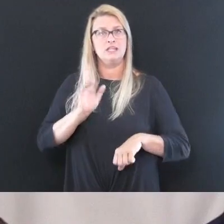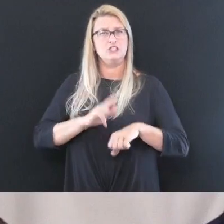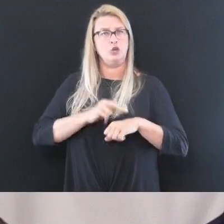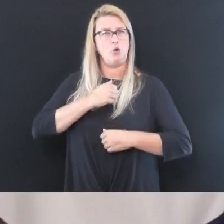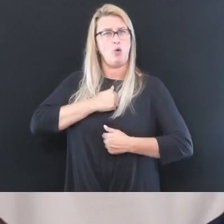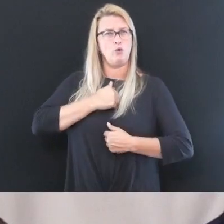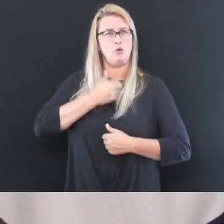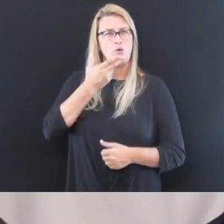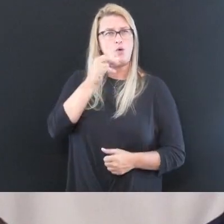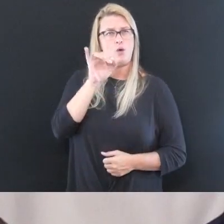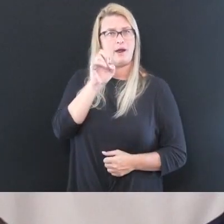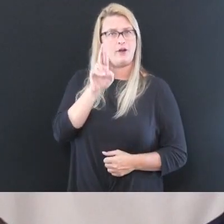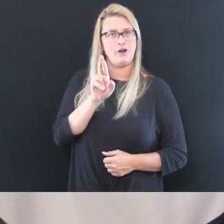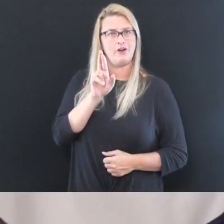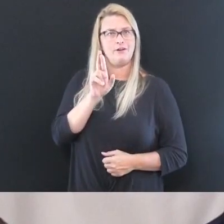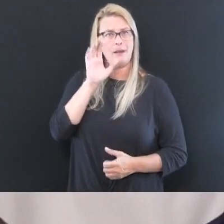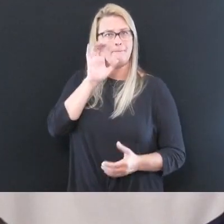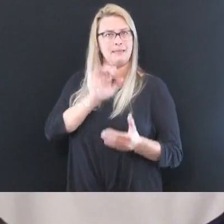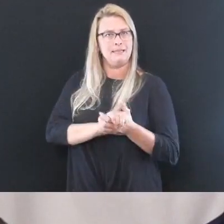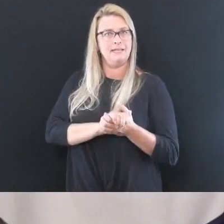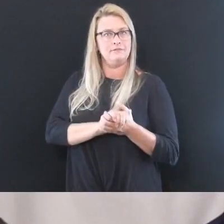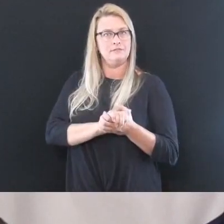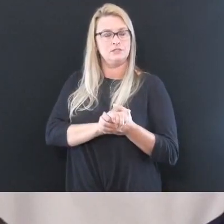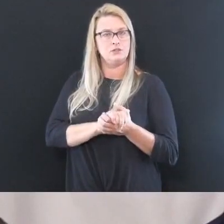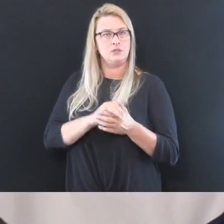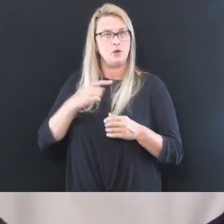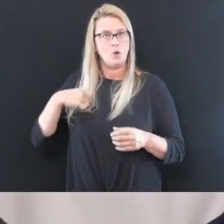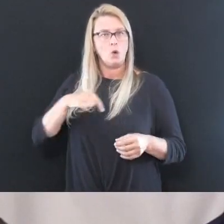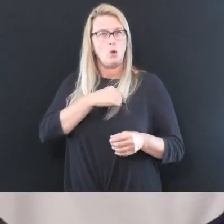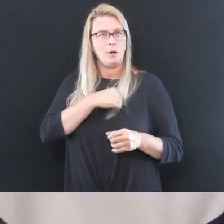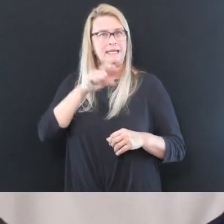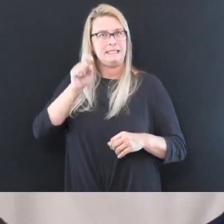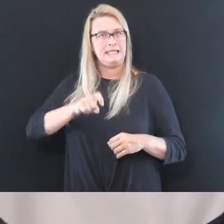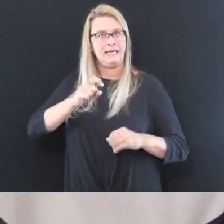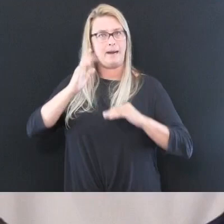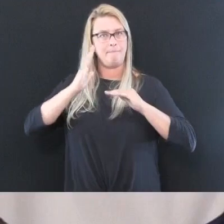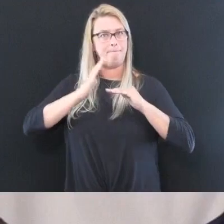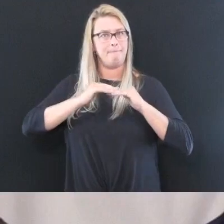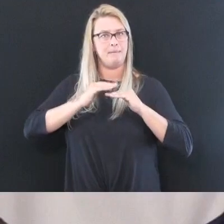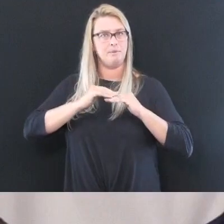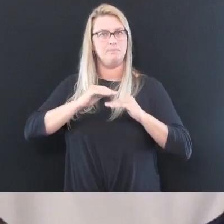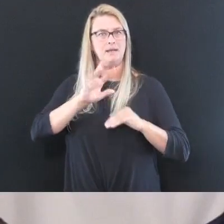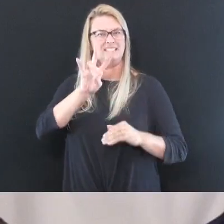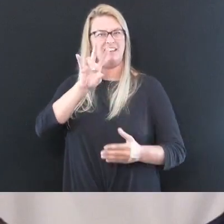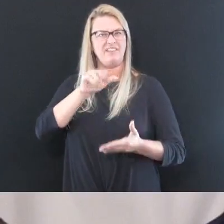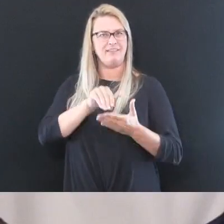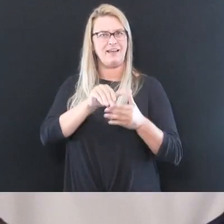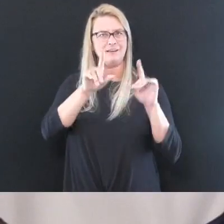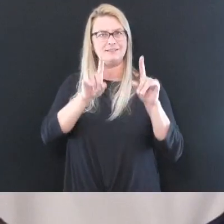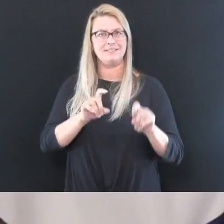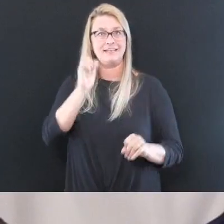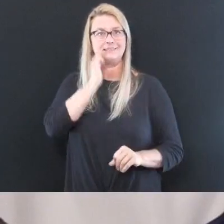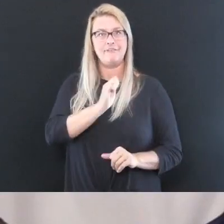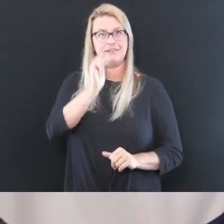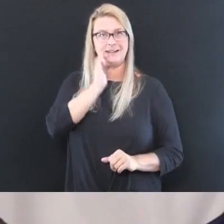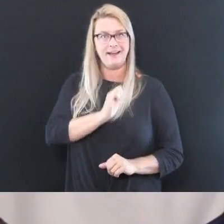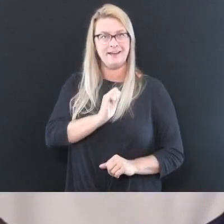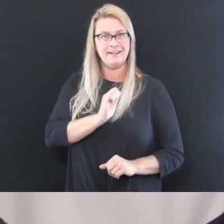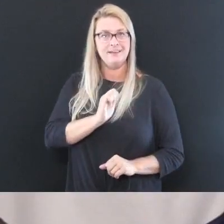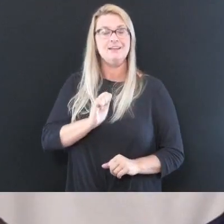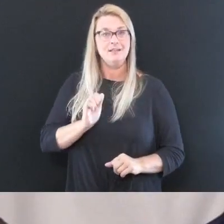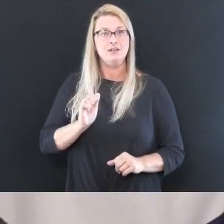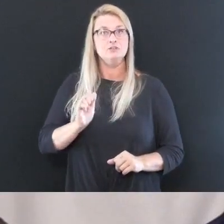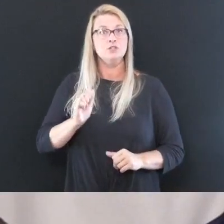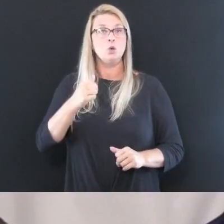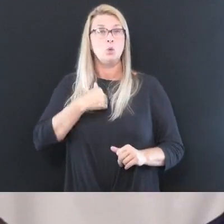Hoyer, believes that we need a very minimum of 7,000 tests a day. And we've been